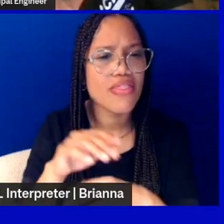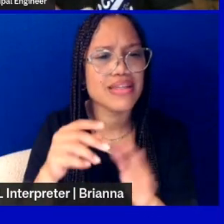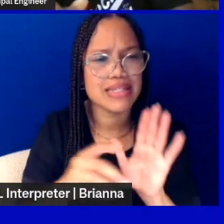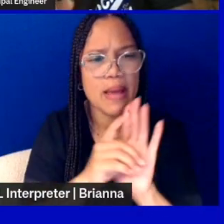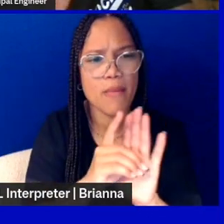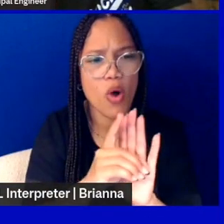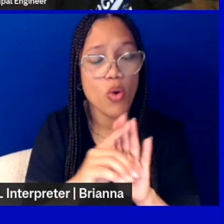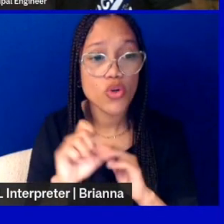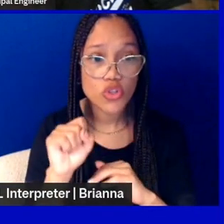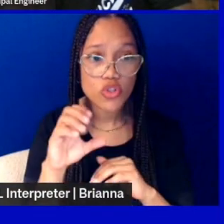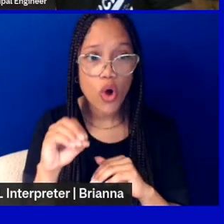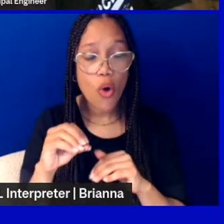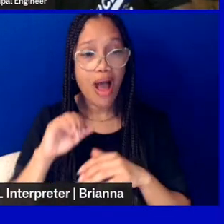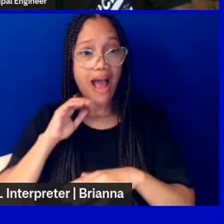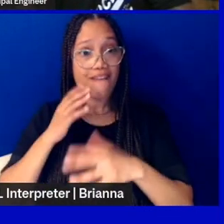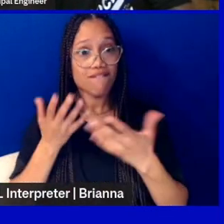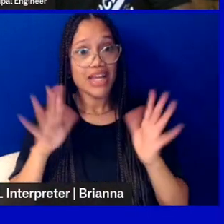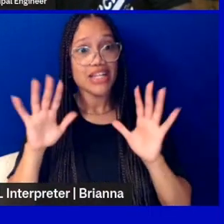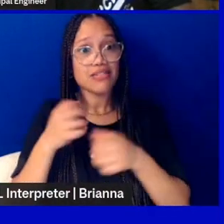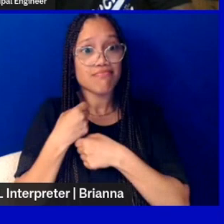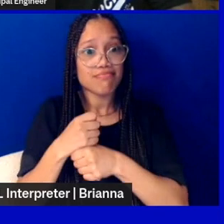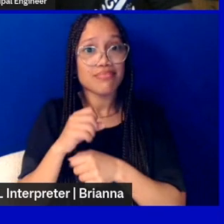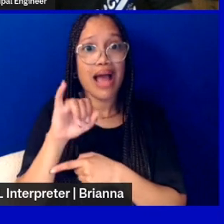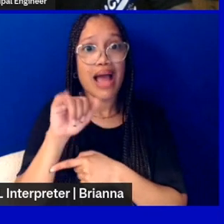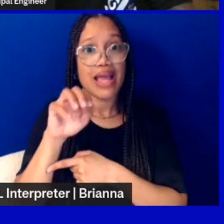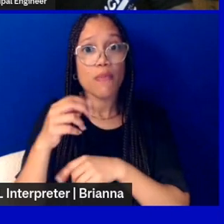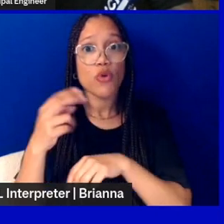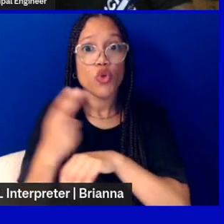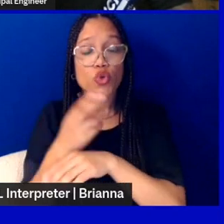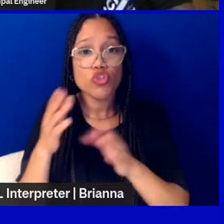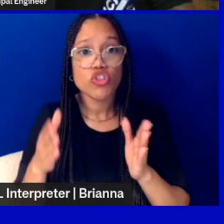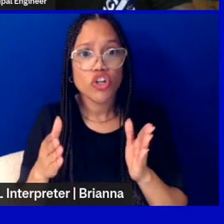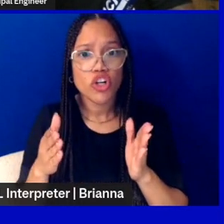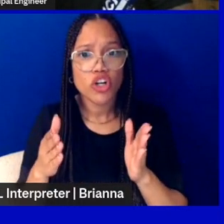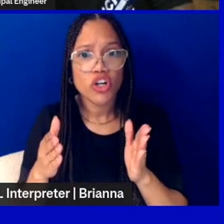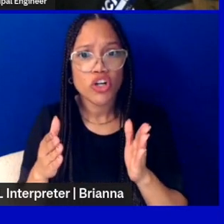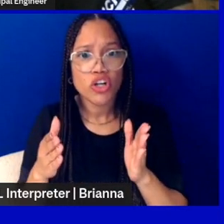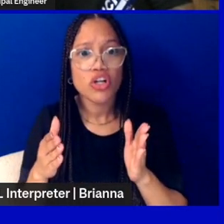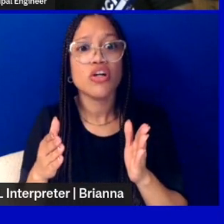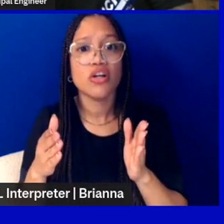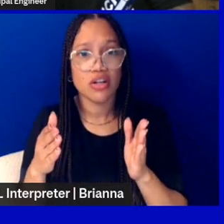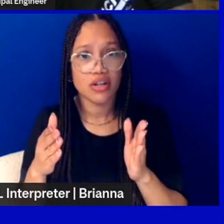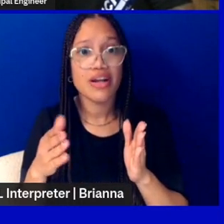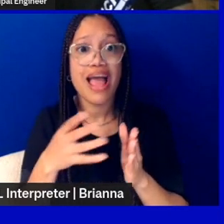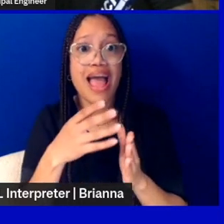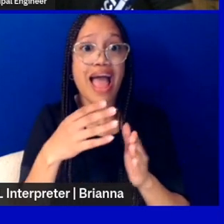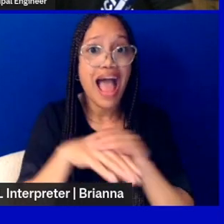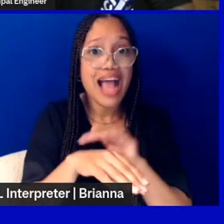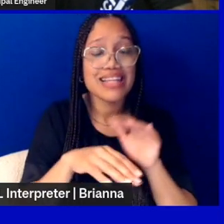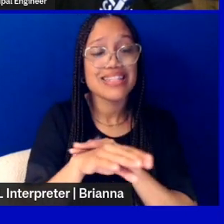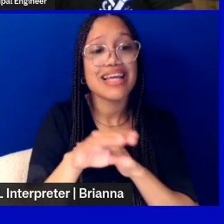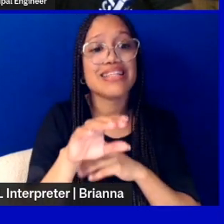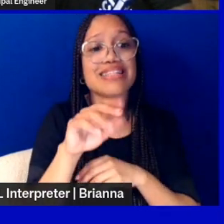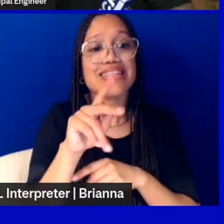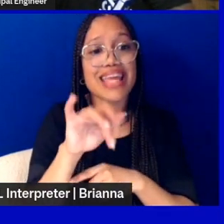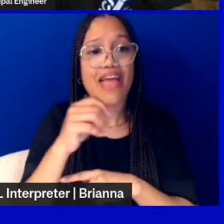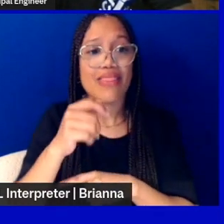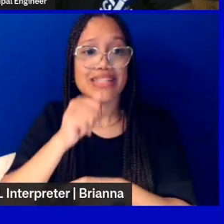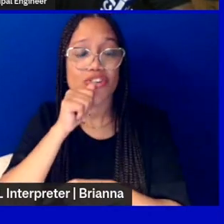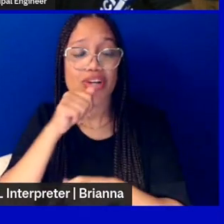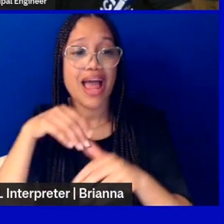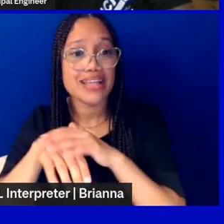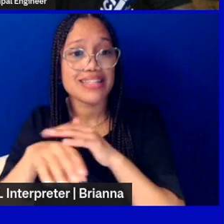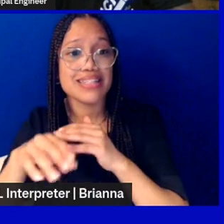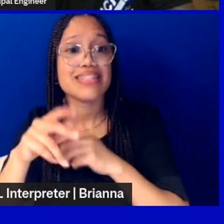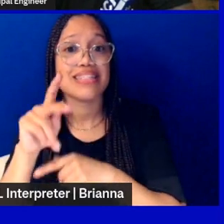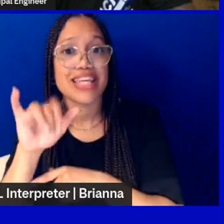So once you have created the IAM user and get the access key and the secret access key, you need to configure that with the Vault once